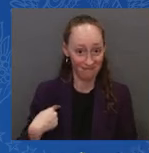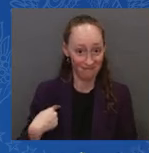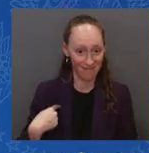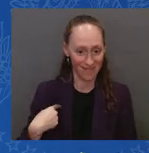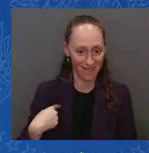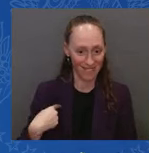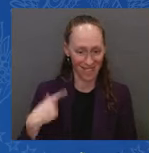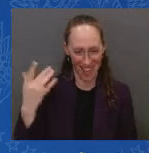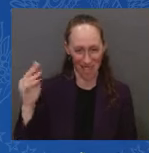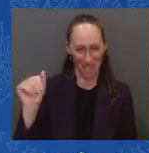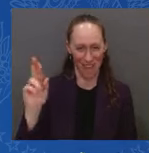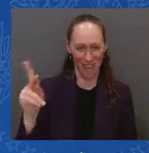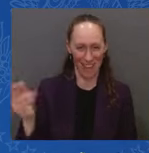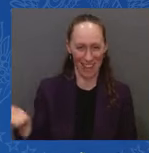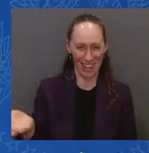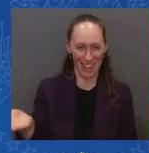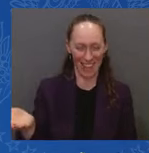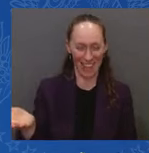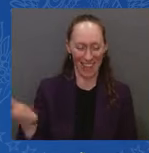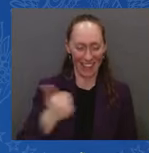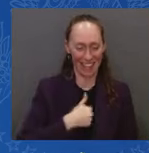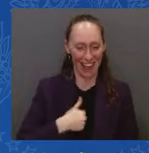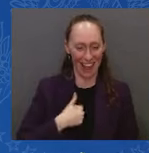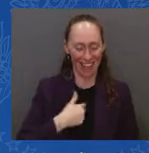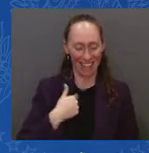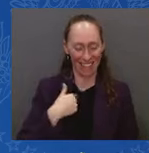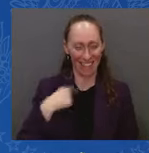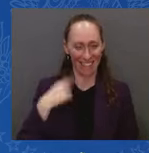to the podium. I apologize. No problem.